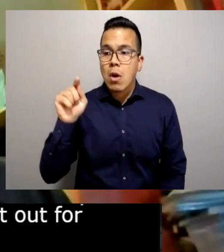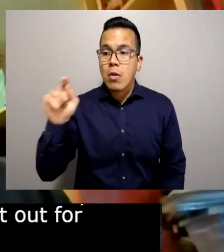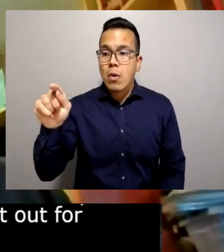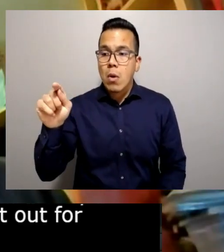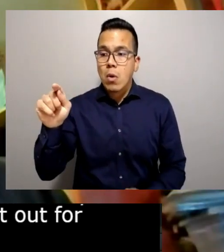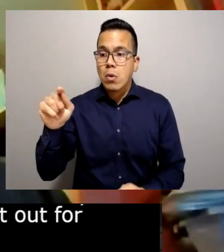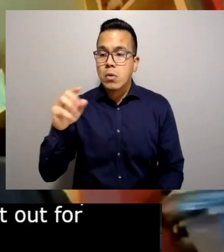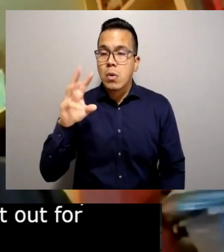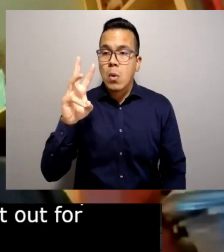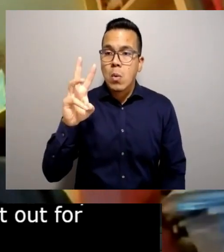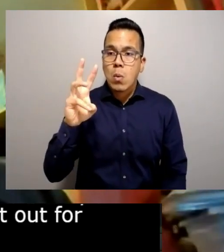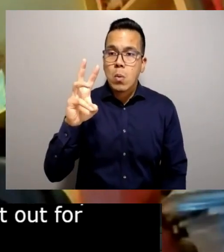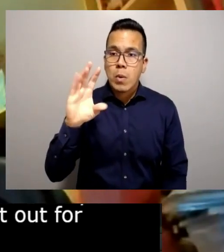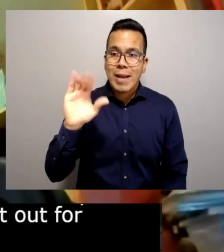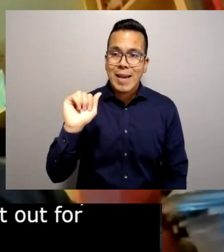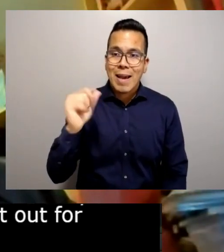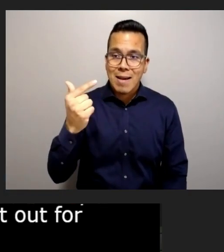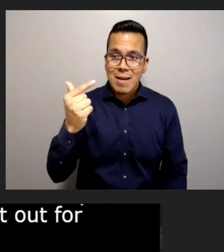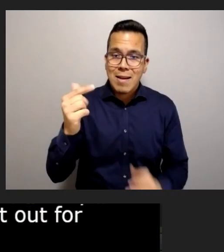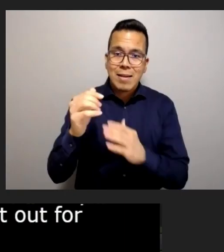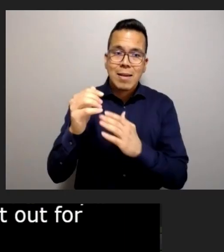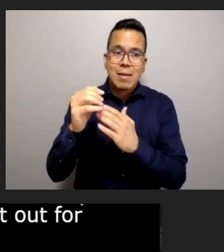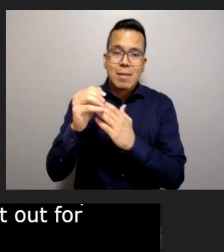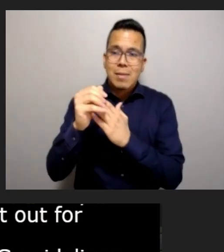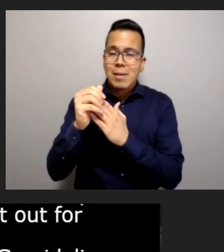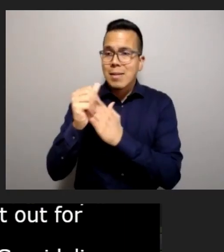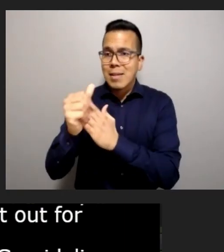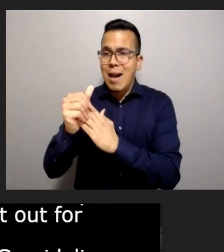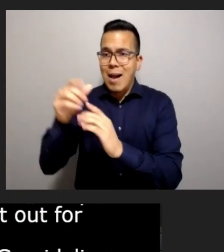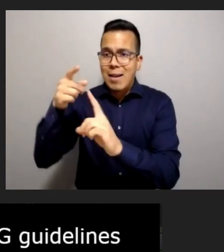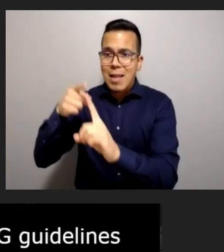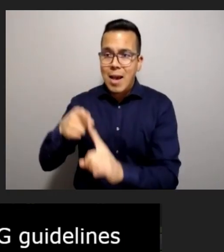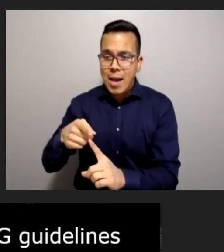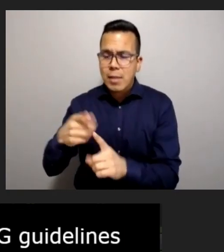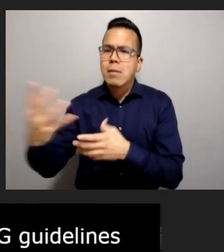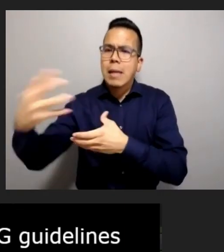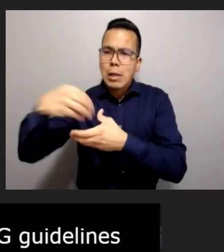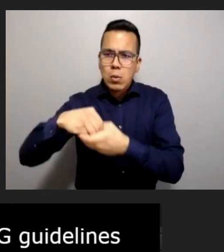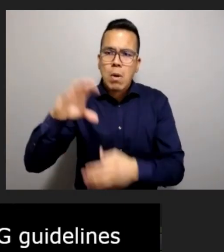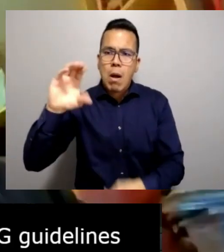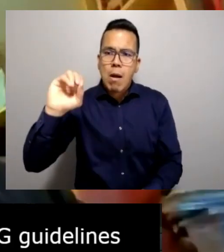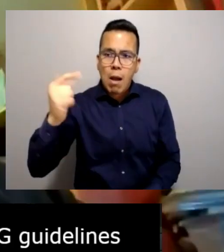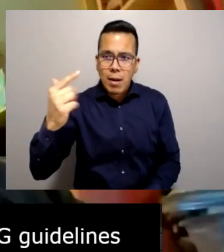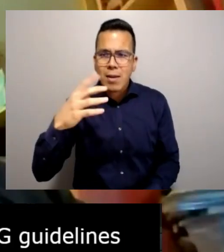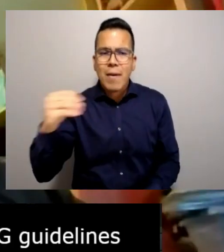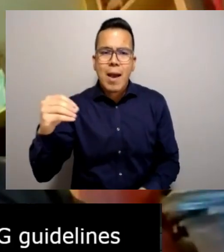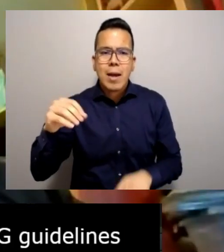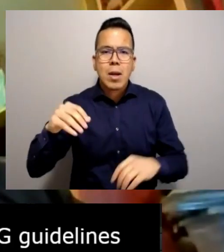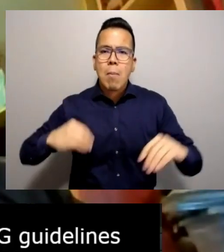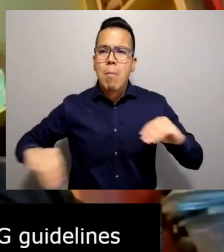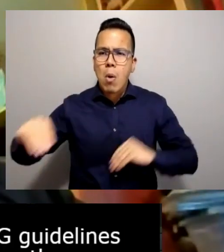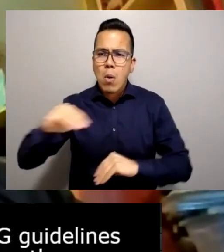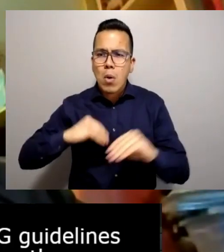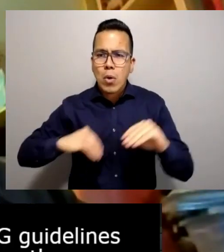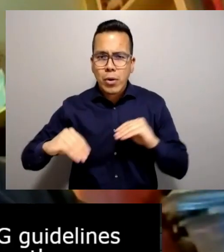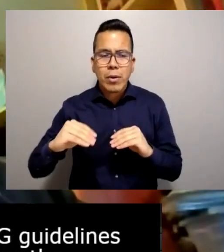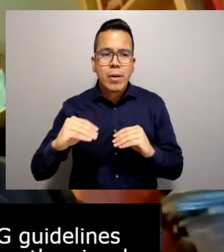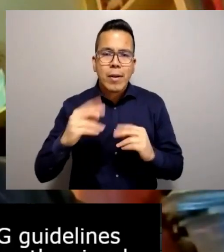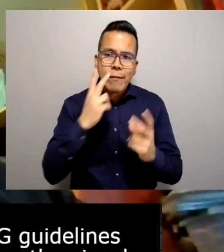account cognitive and motor, as well as the visual and